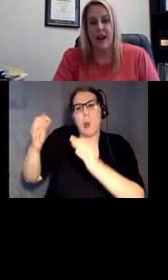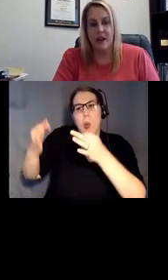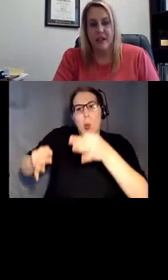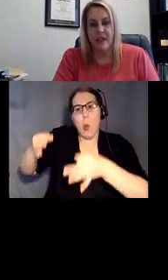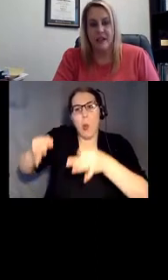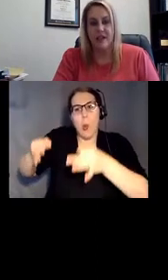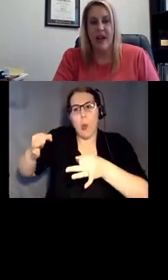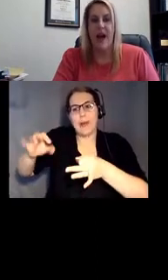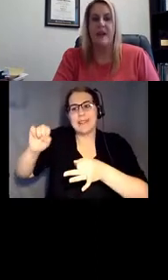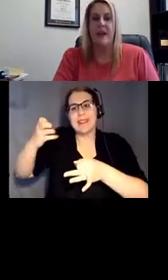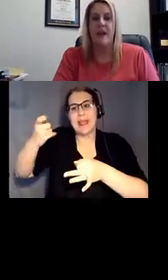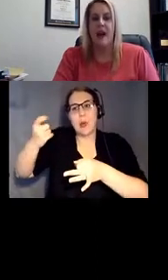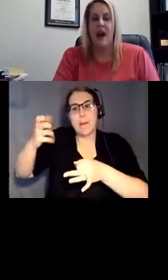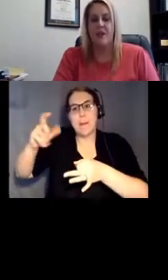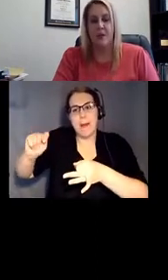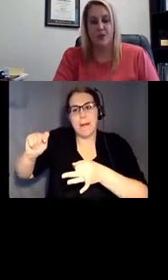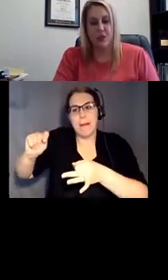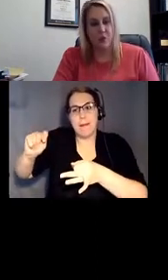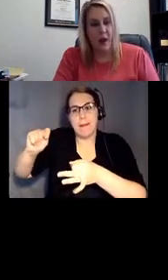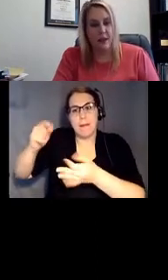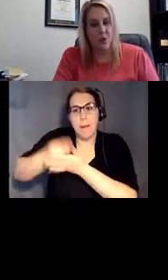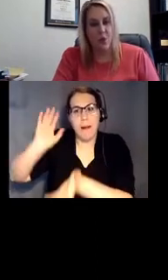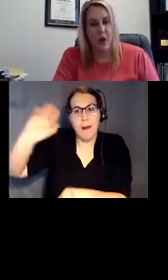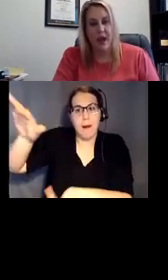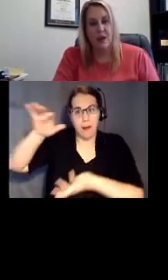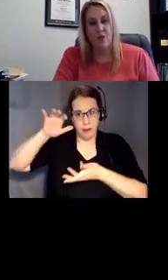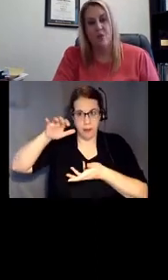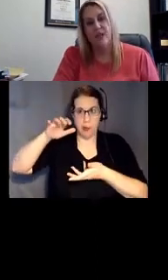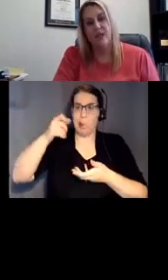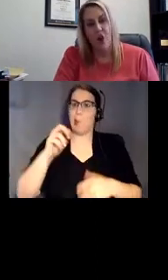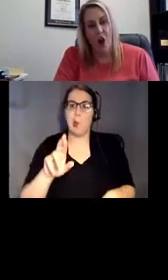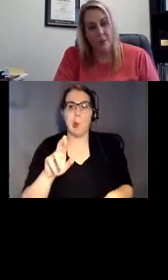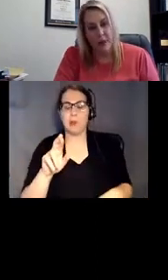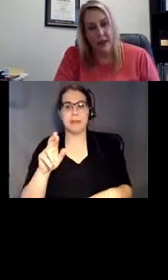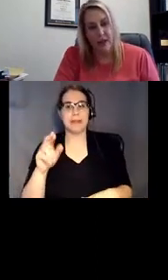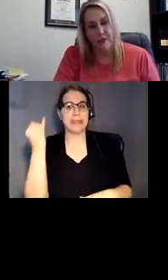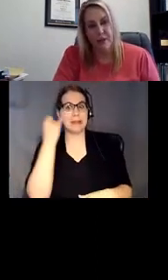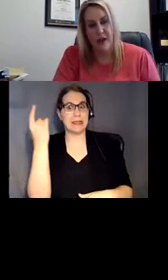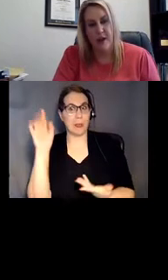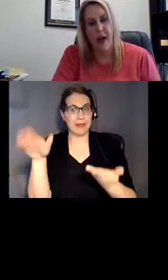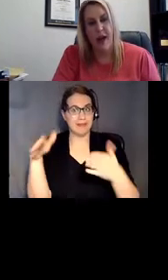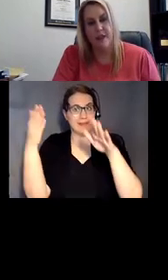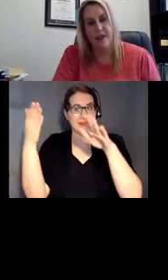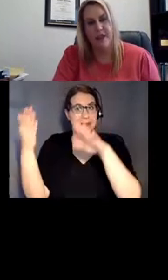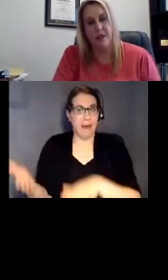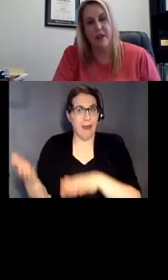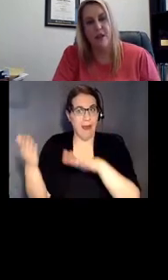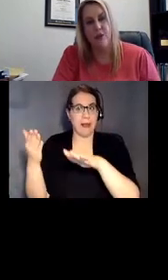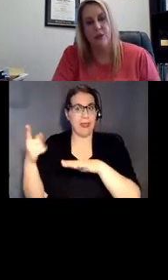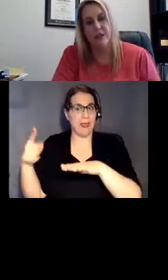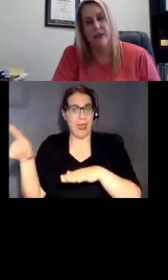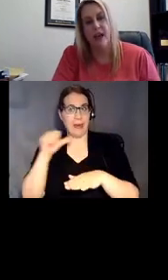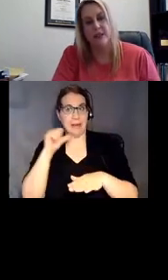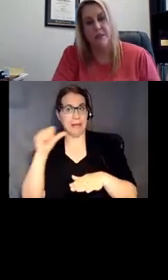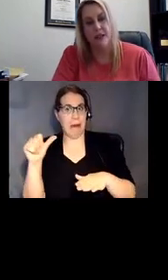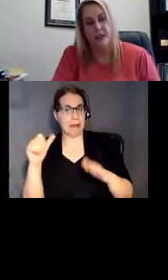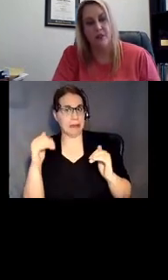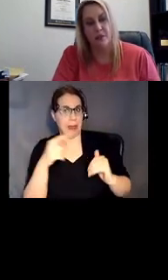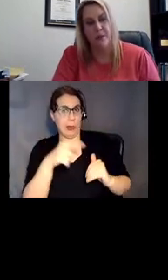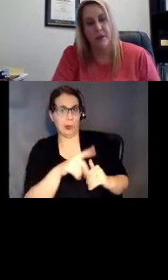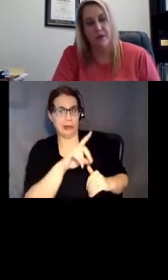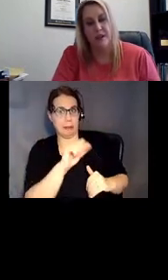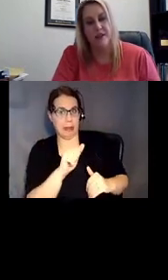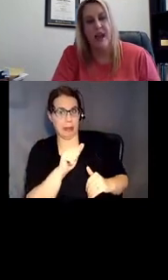receive an inheritance that the person who passed away did not plan for them having a disability or receiving